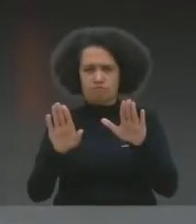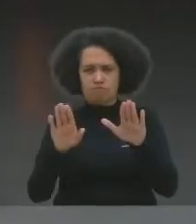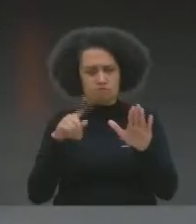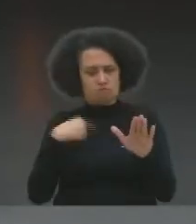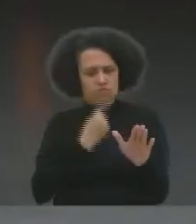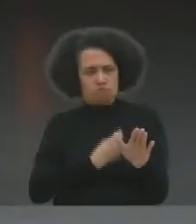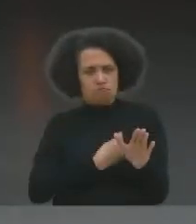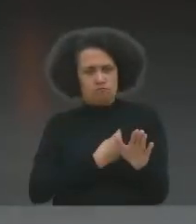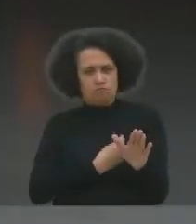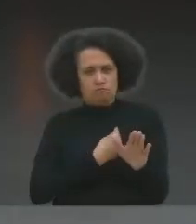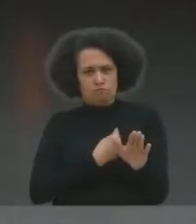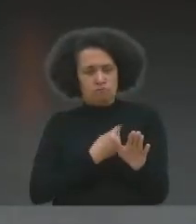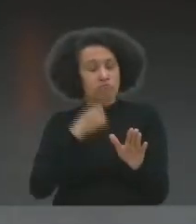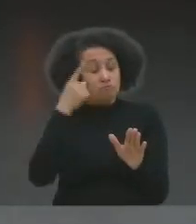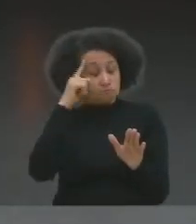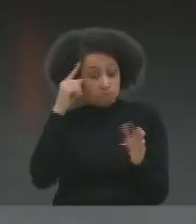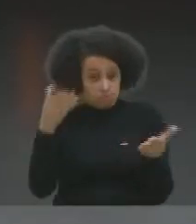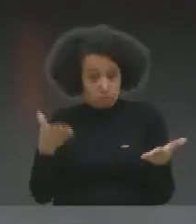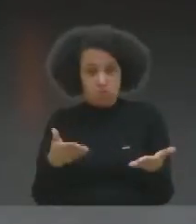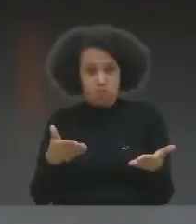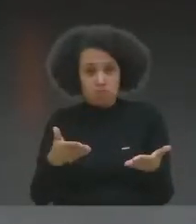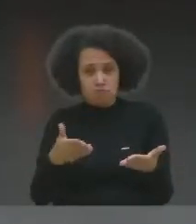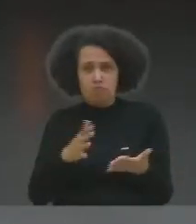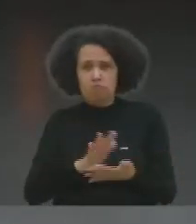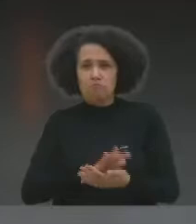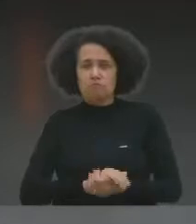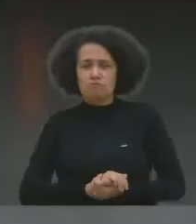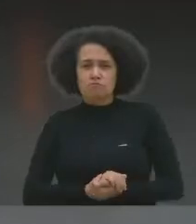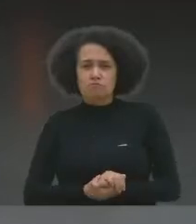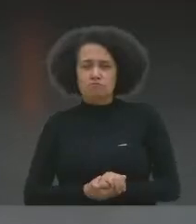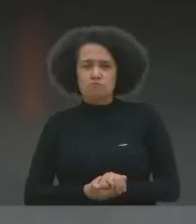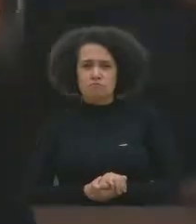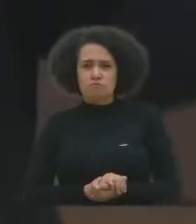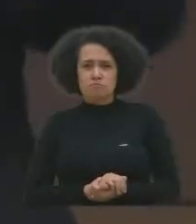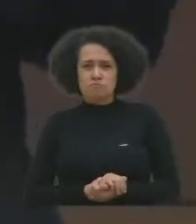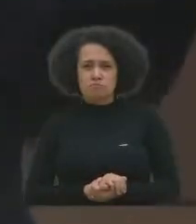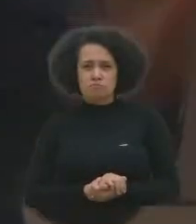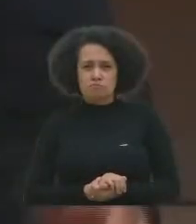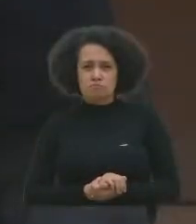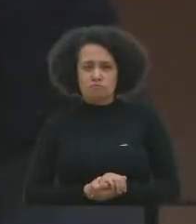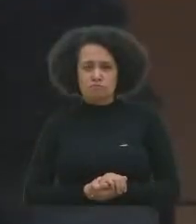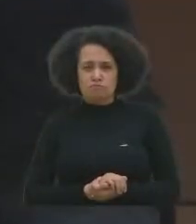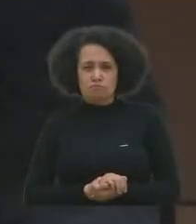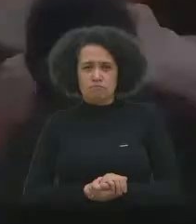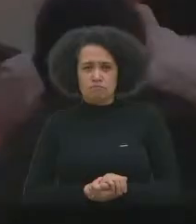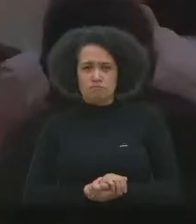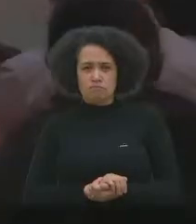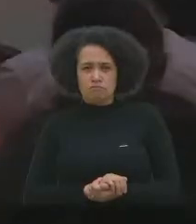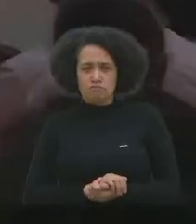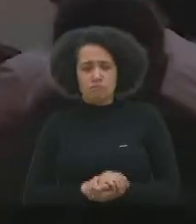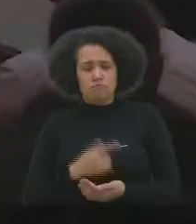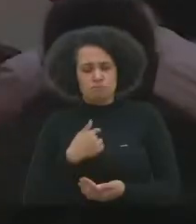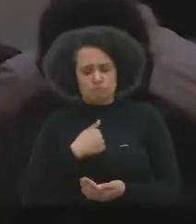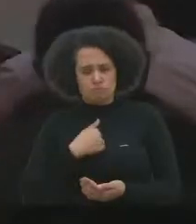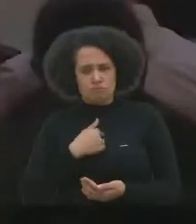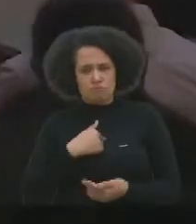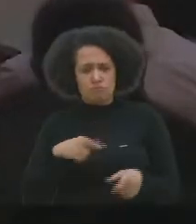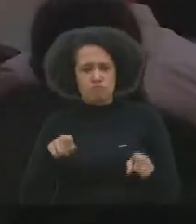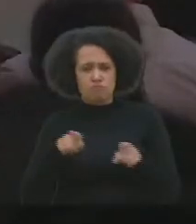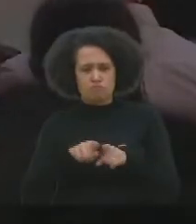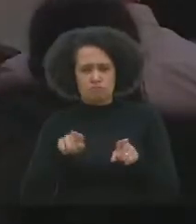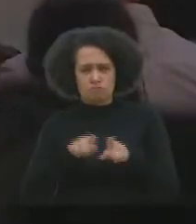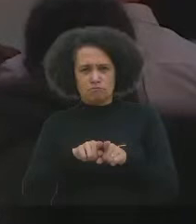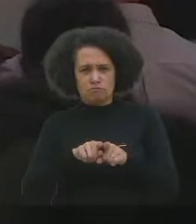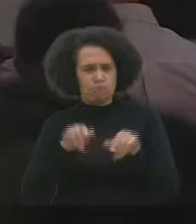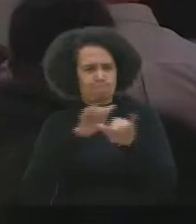vivemos nesses dias. I urge you, my brothers, to be transformed, he says. Eu vos exorto, os meus